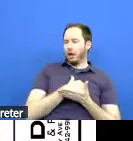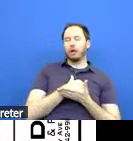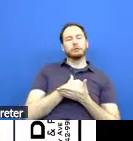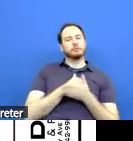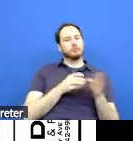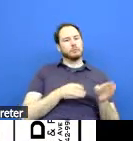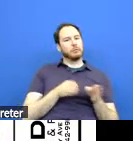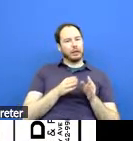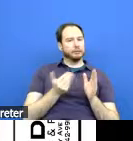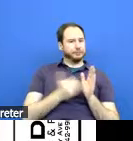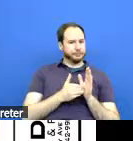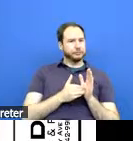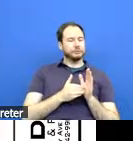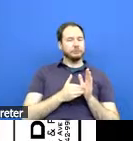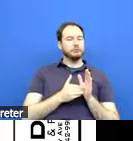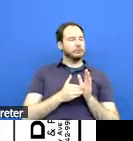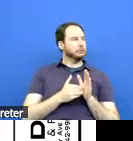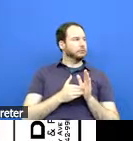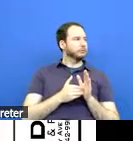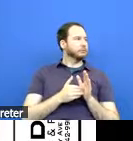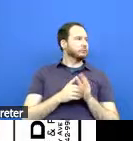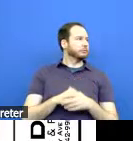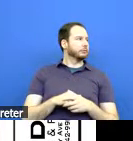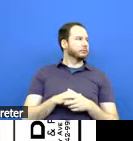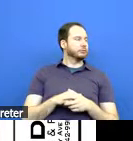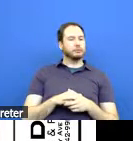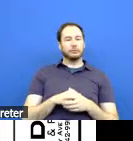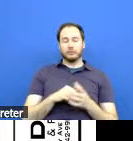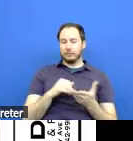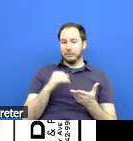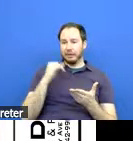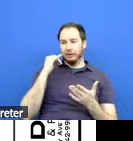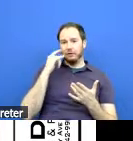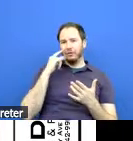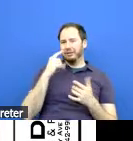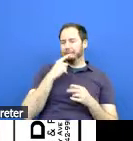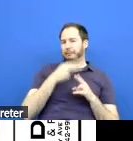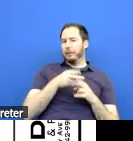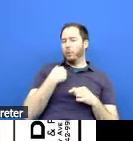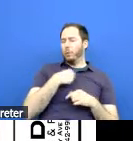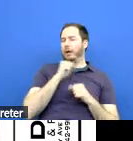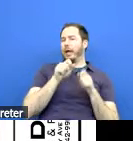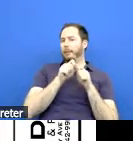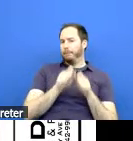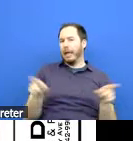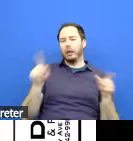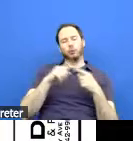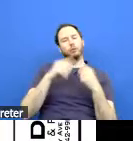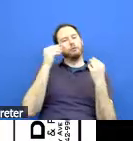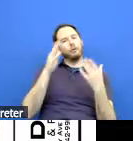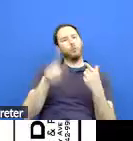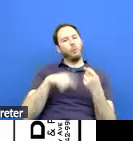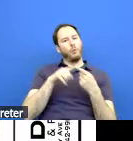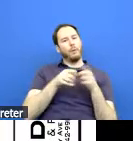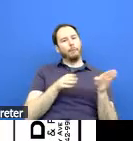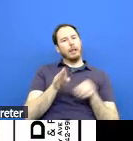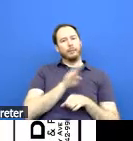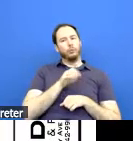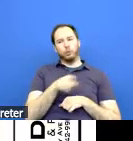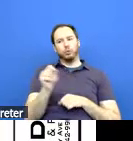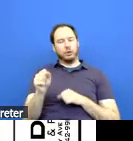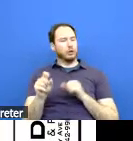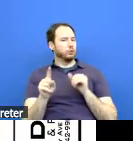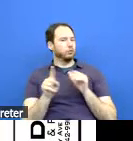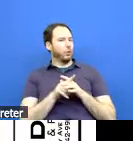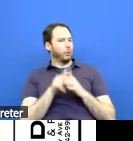In terms of, can there be a mailing going out like the last one? Yes, we can do a mailing. Okay. So that you have a chance to